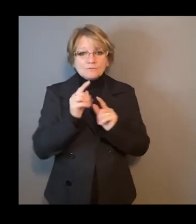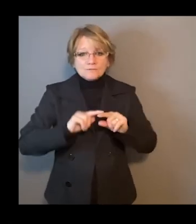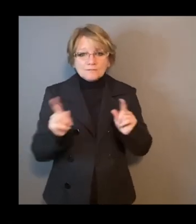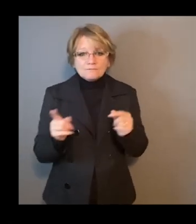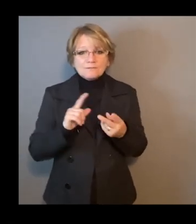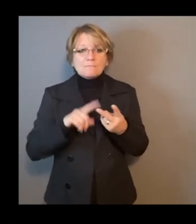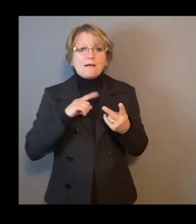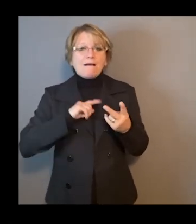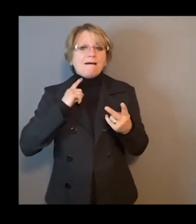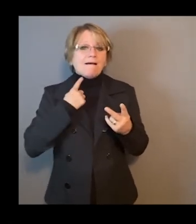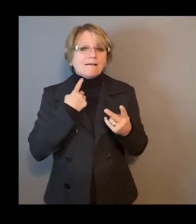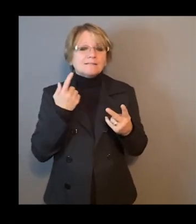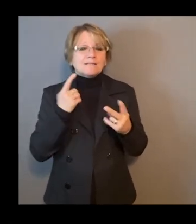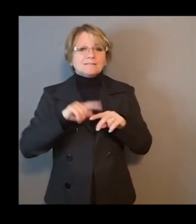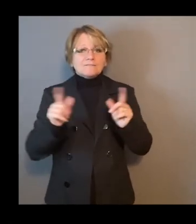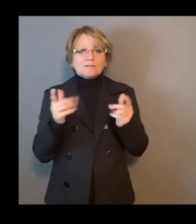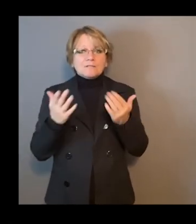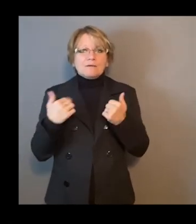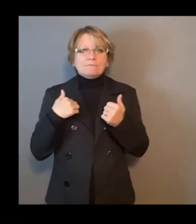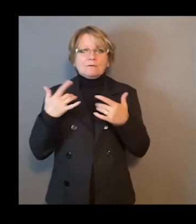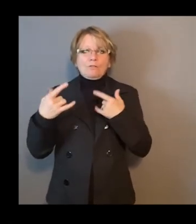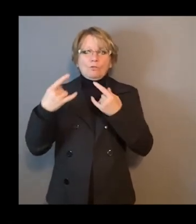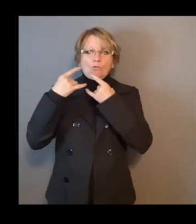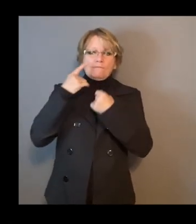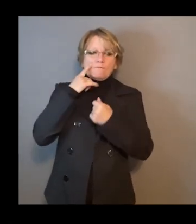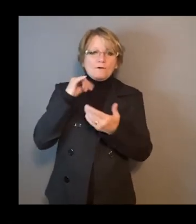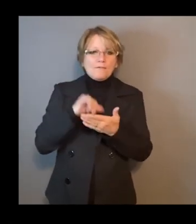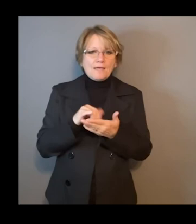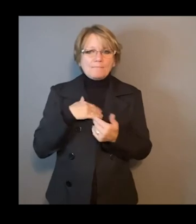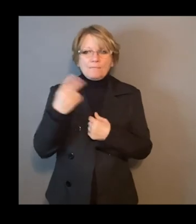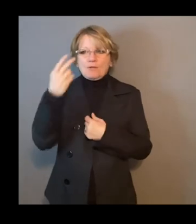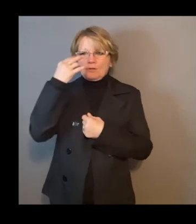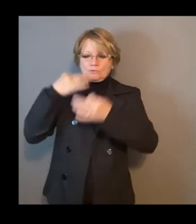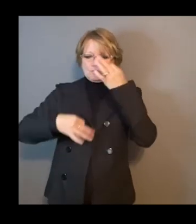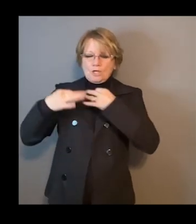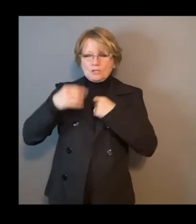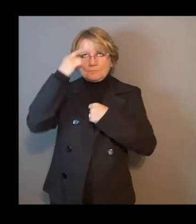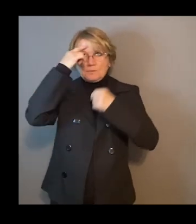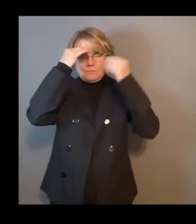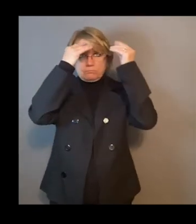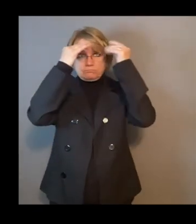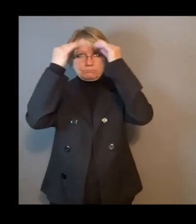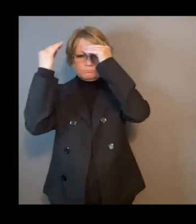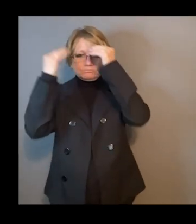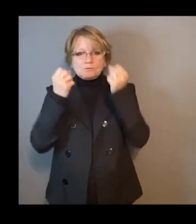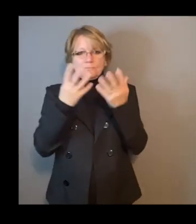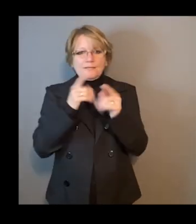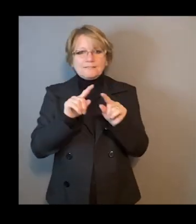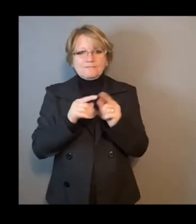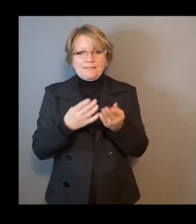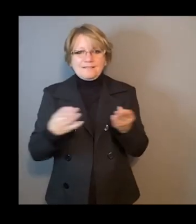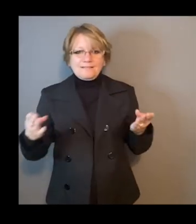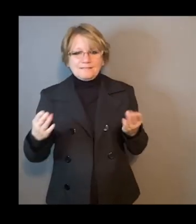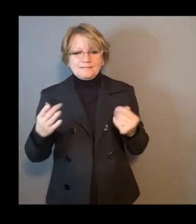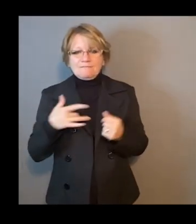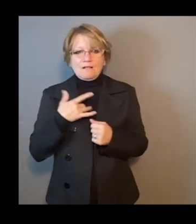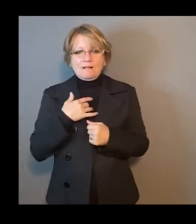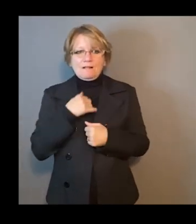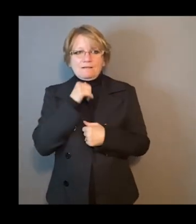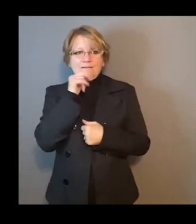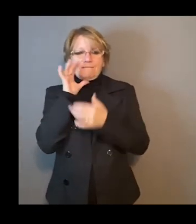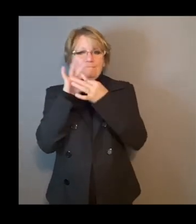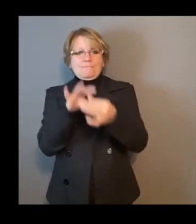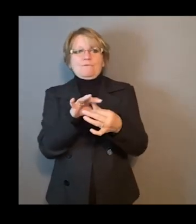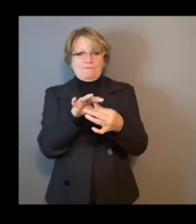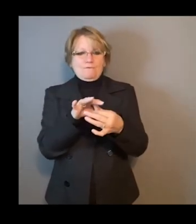an accent. They might make fun of me because of my accent. I might be judged for different things. So there's different things that's going through my mind. So it made me feel like I almost didn't